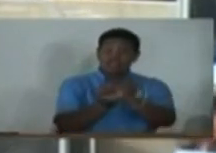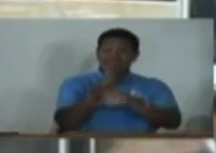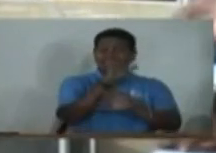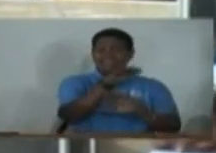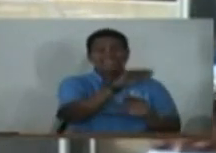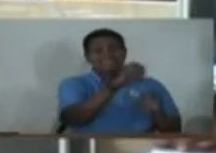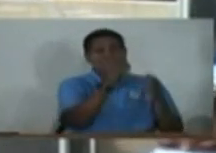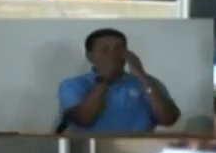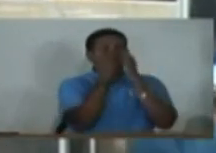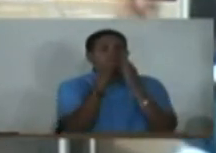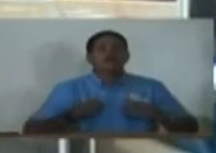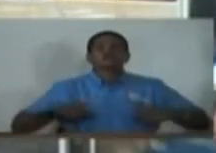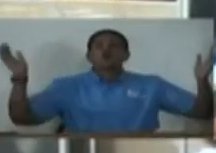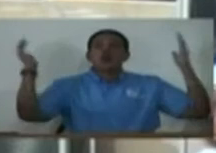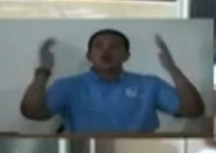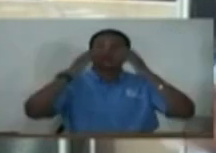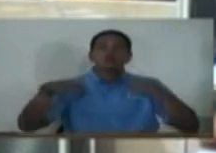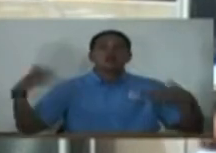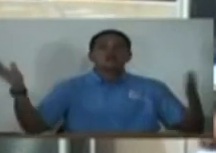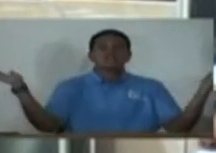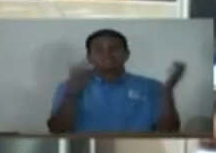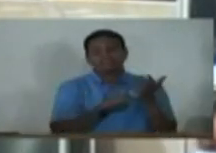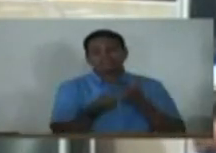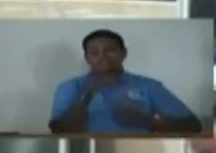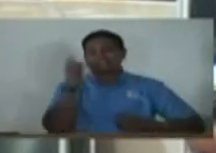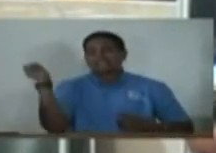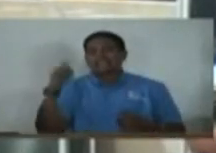masks, dispense with this, dispense. We are nowhere near.